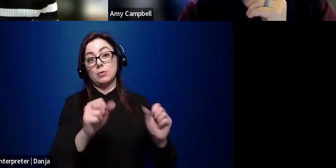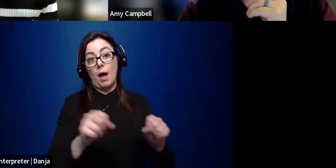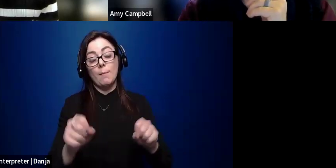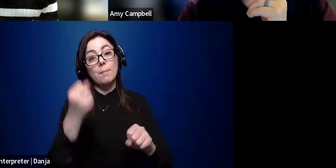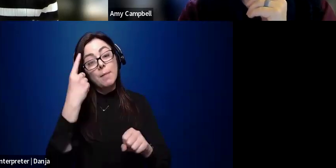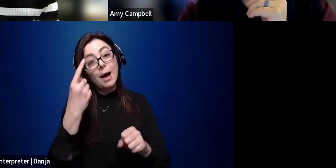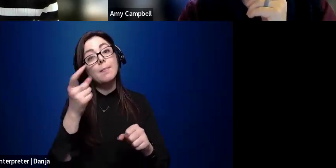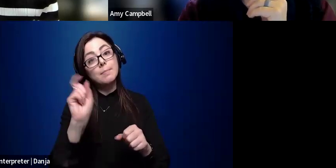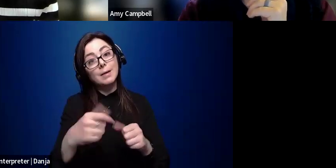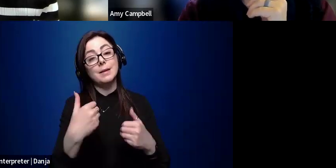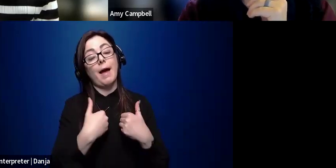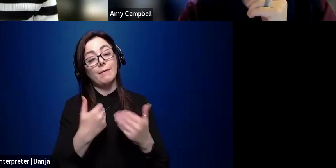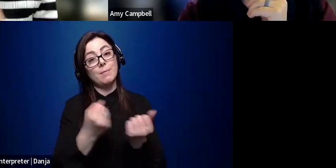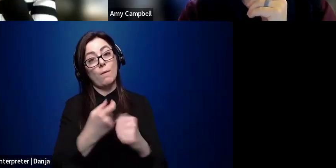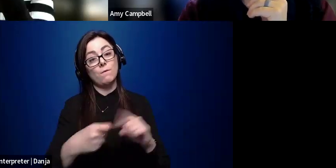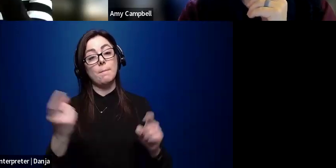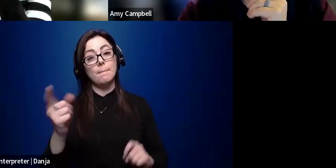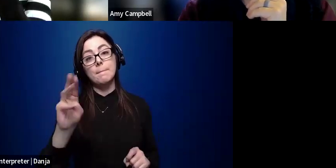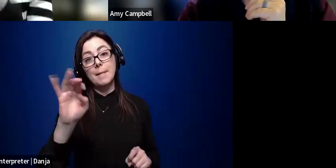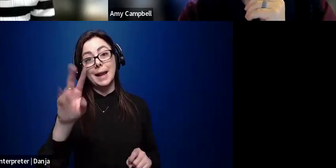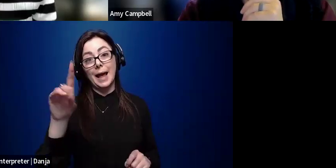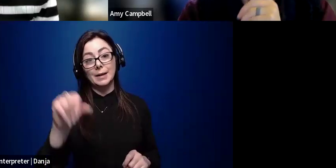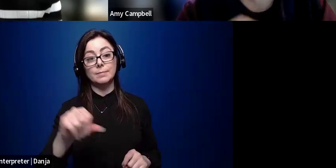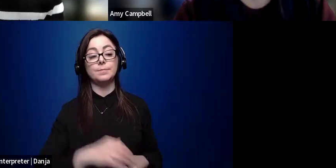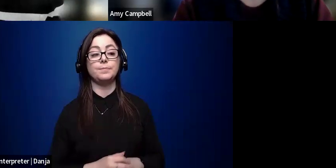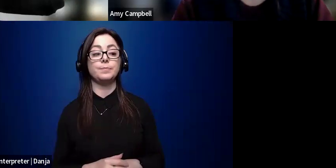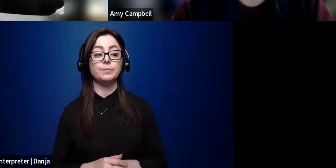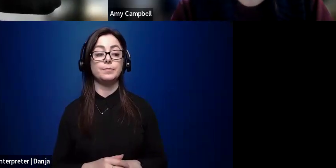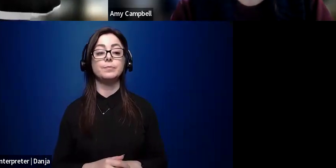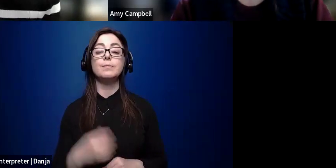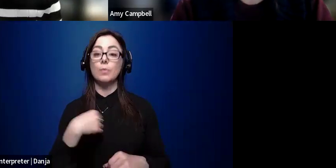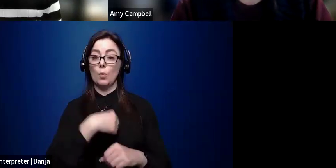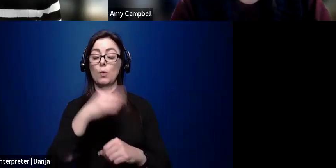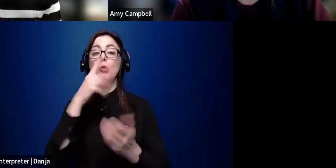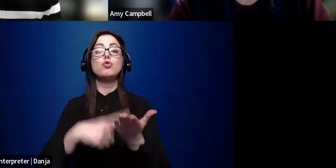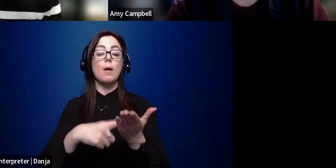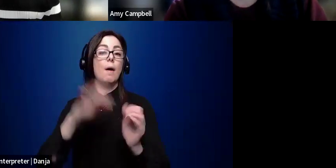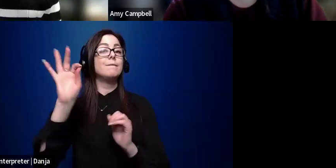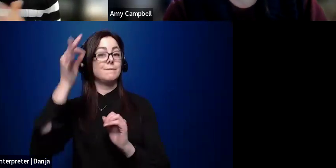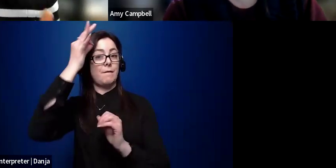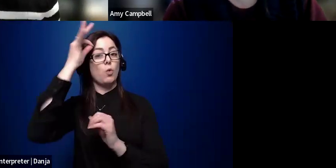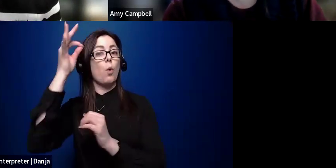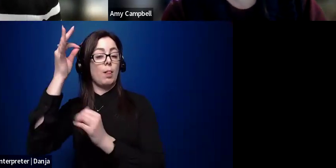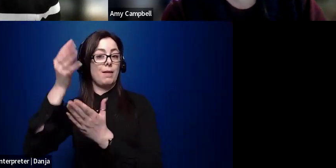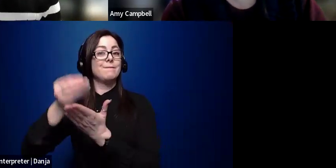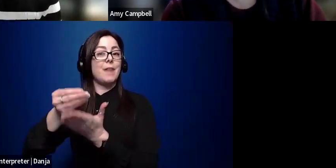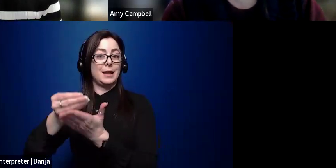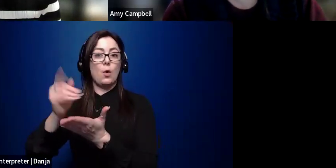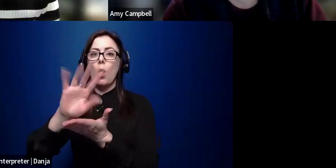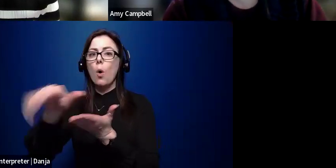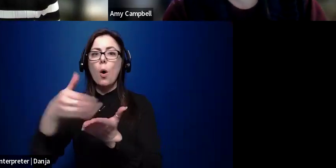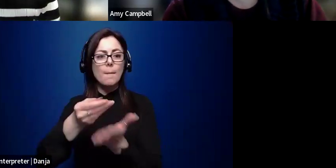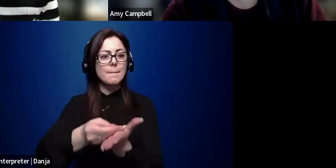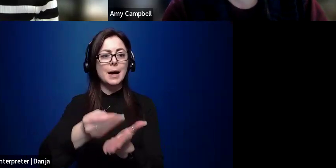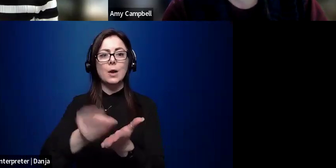support. So to break it down as far as, because we're going to talk about federal funding, where does all the money come from?